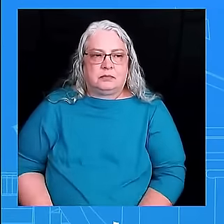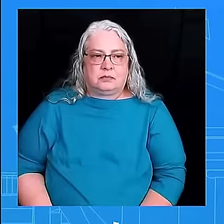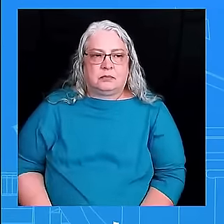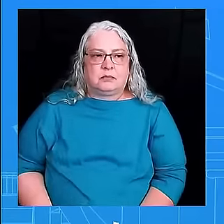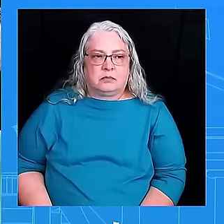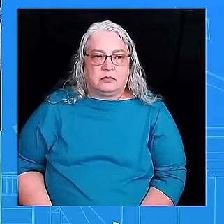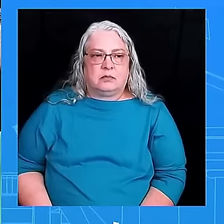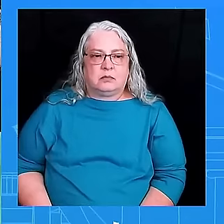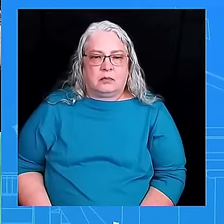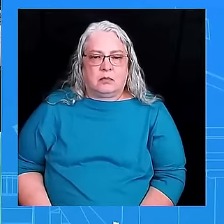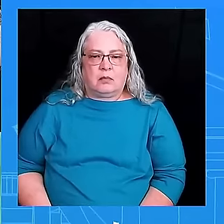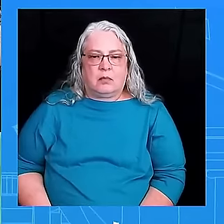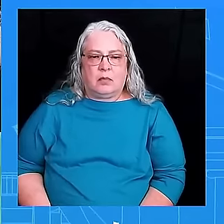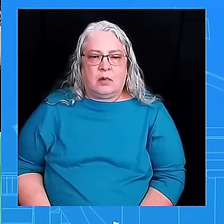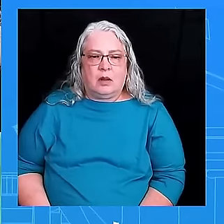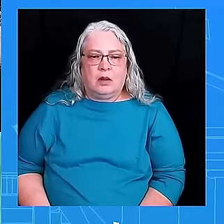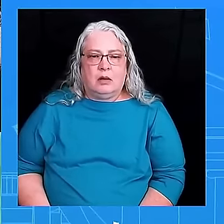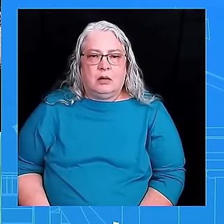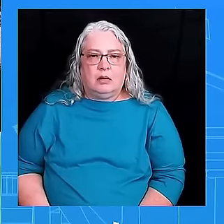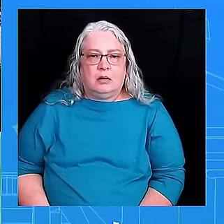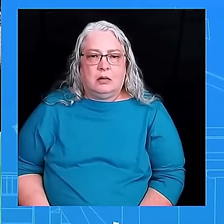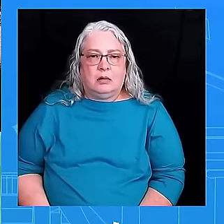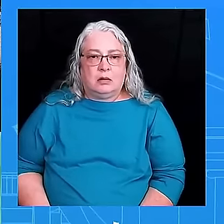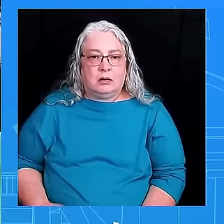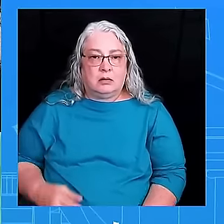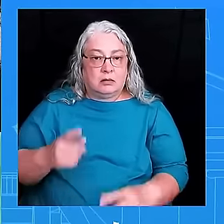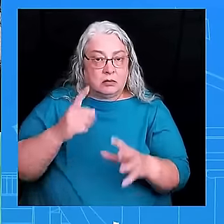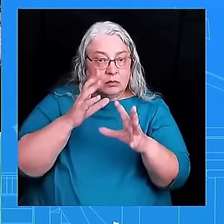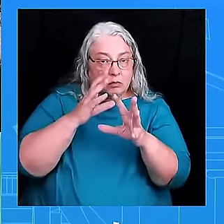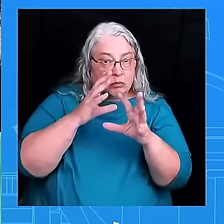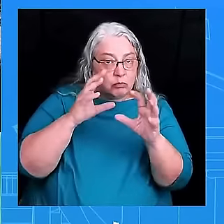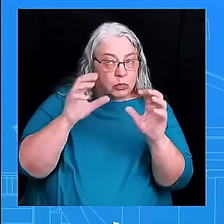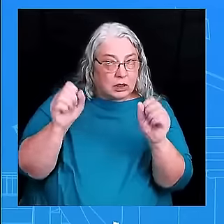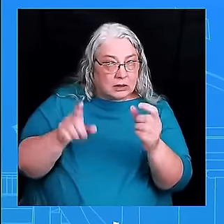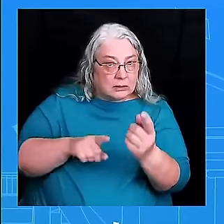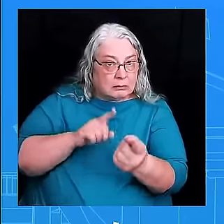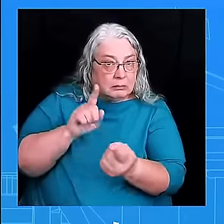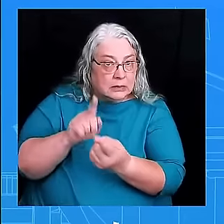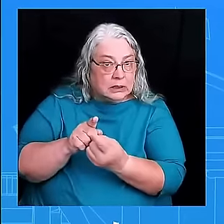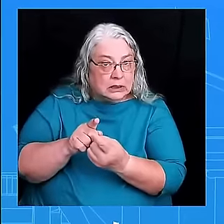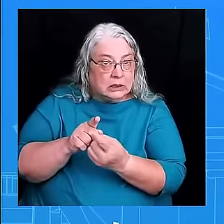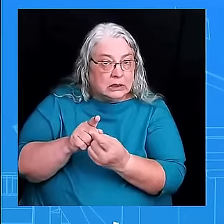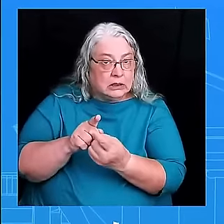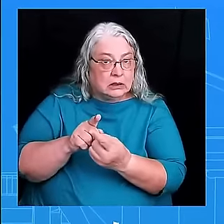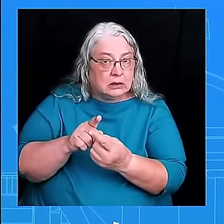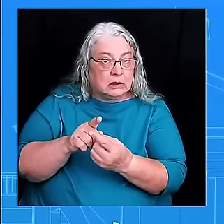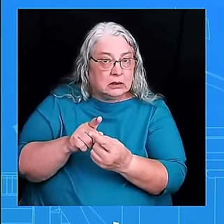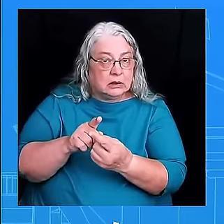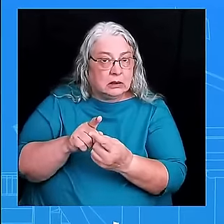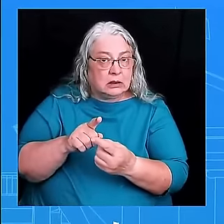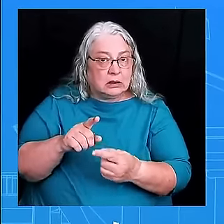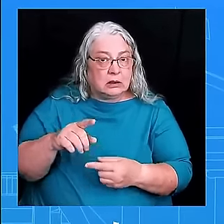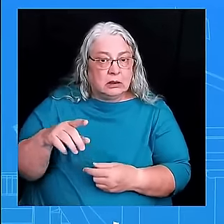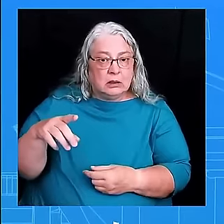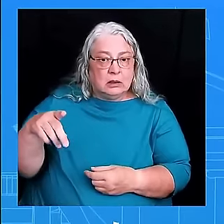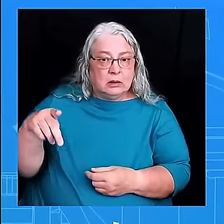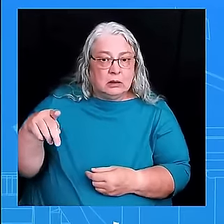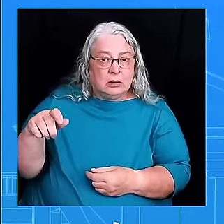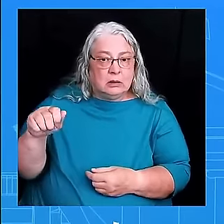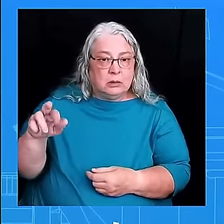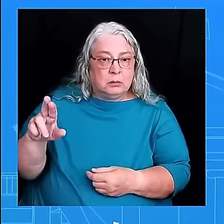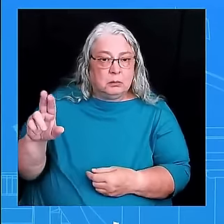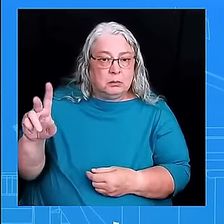in the administration speak to the family of Mark Fogle today, to your knowledge? That's a good question. I don't have anything to read out